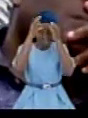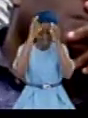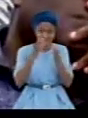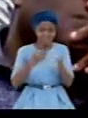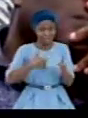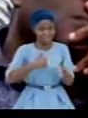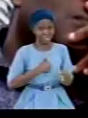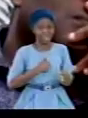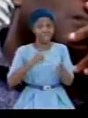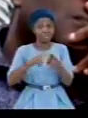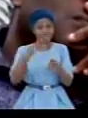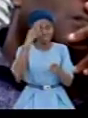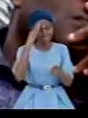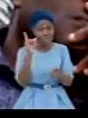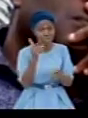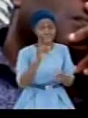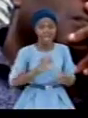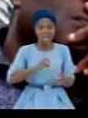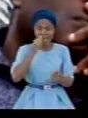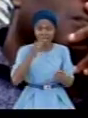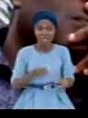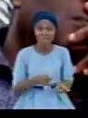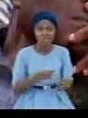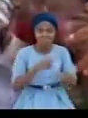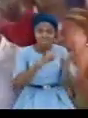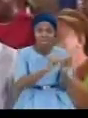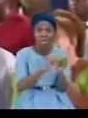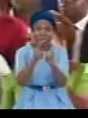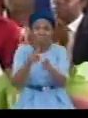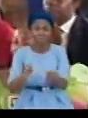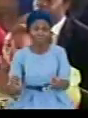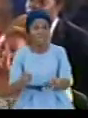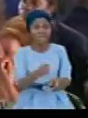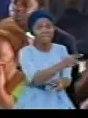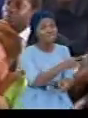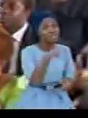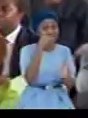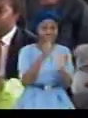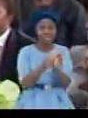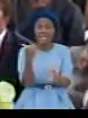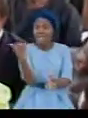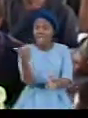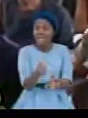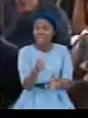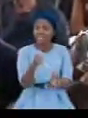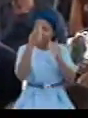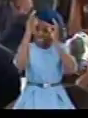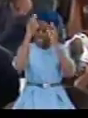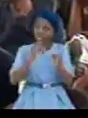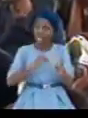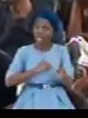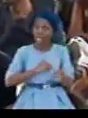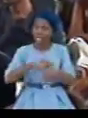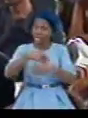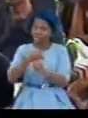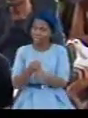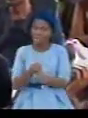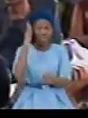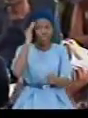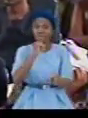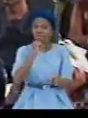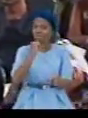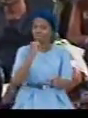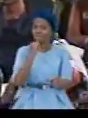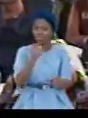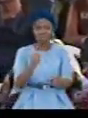going, and I'm going to get there. They say, any decision I take is not going to hold